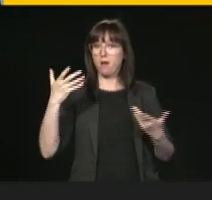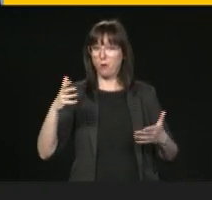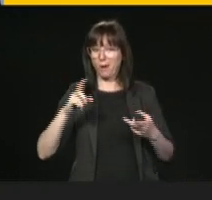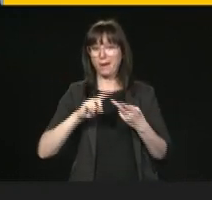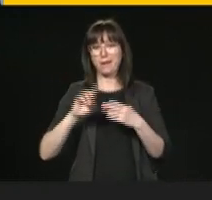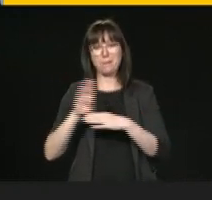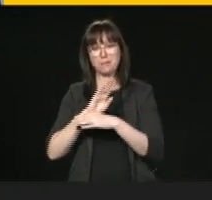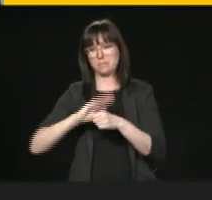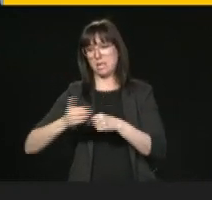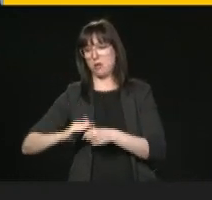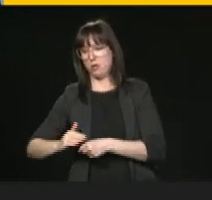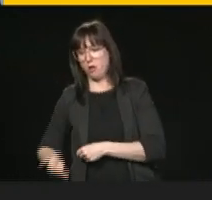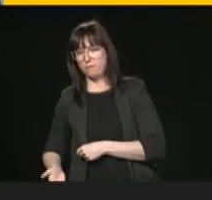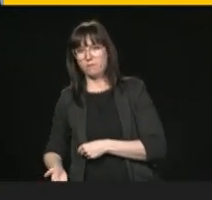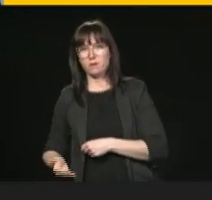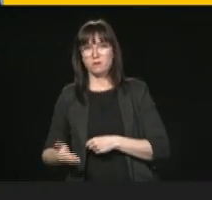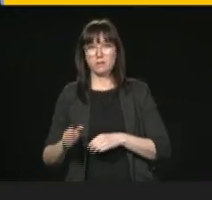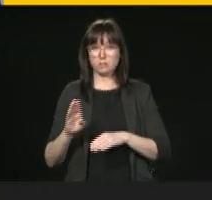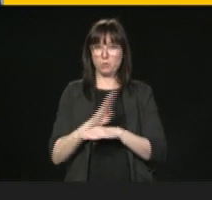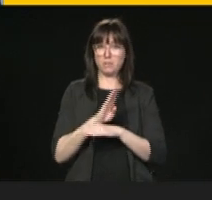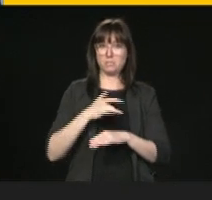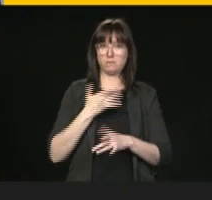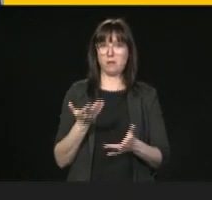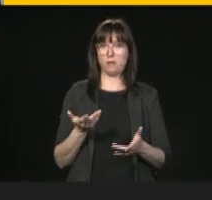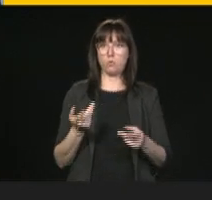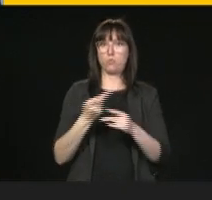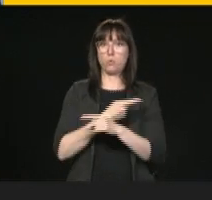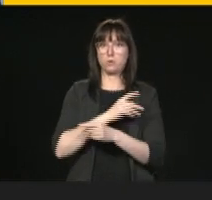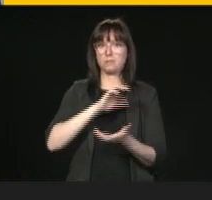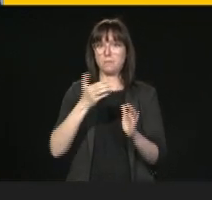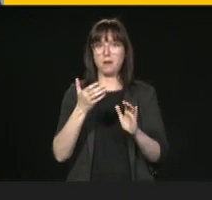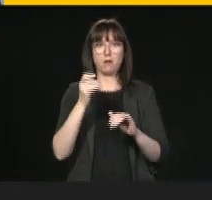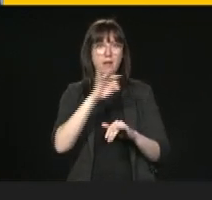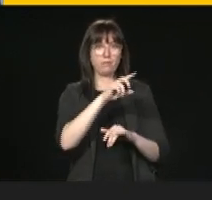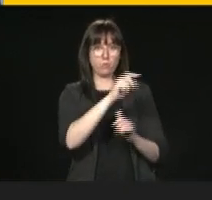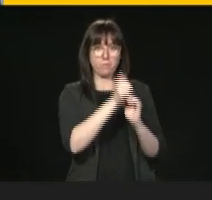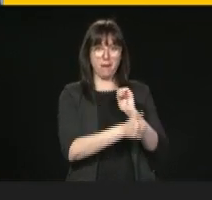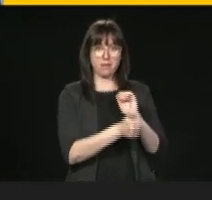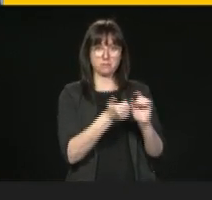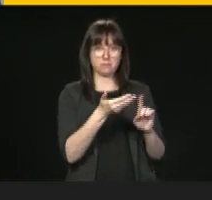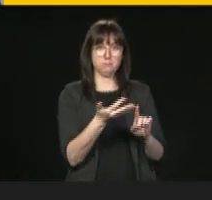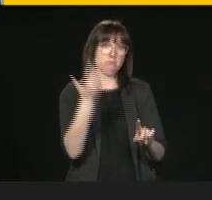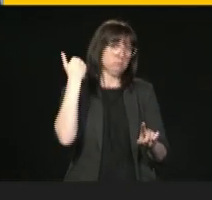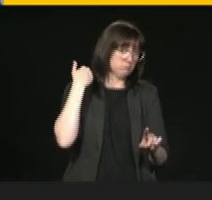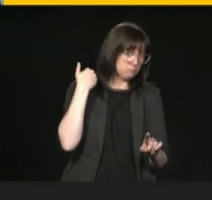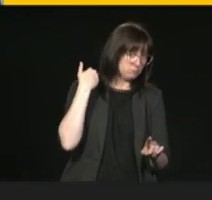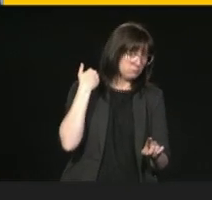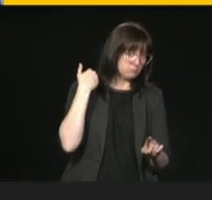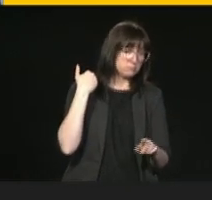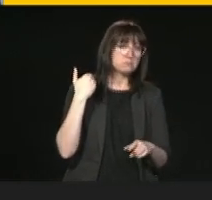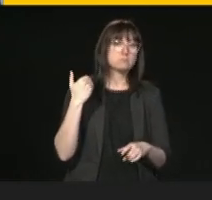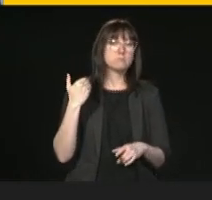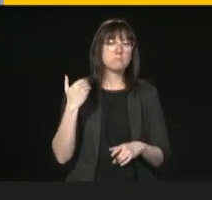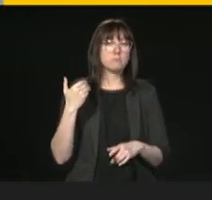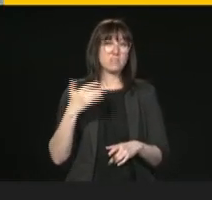they would have been had this measure been previously announced? And could more layoffs have been avoided if this announcement had come